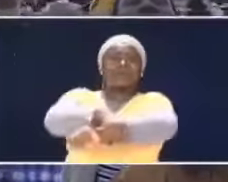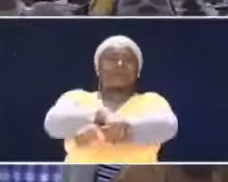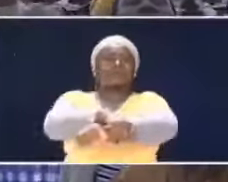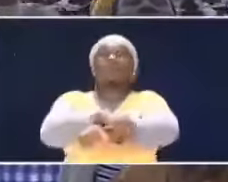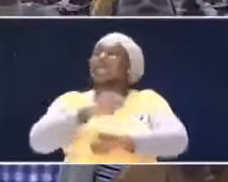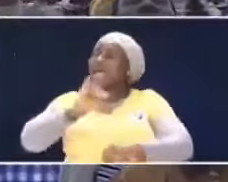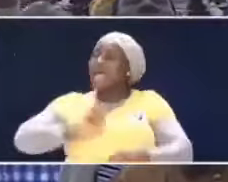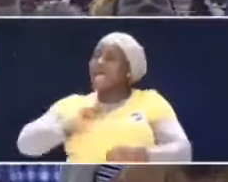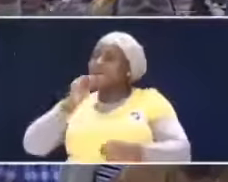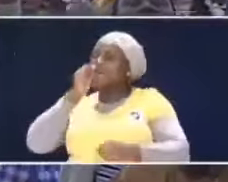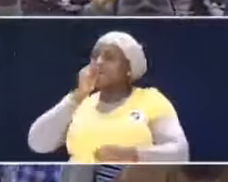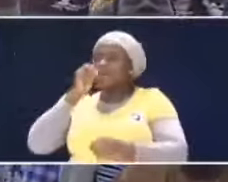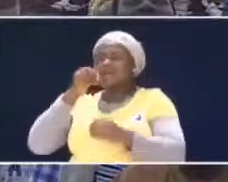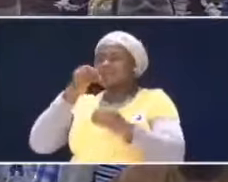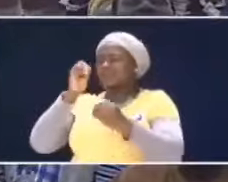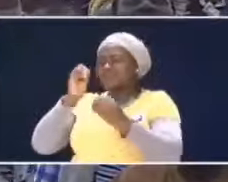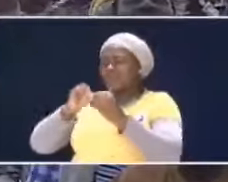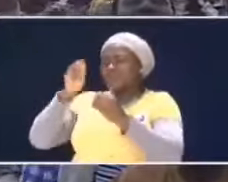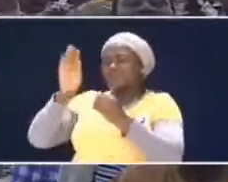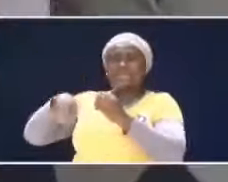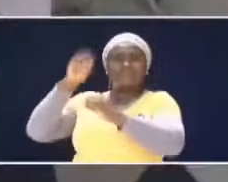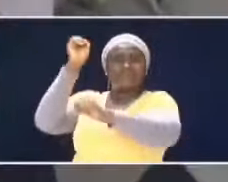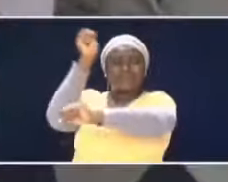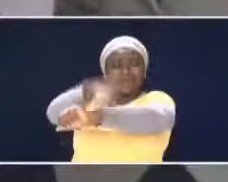Emi ju wa segun lo